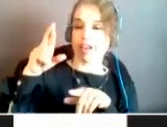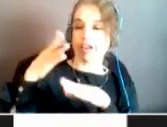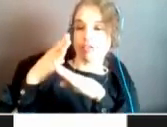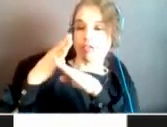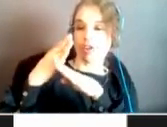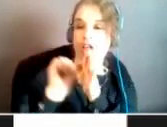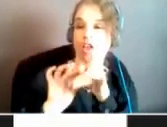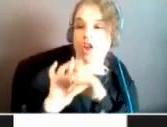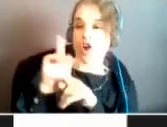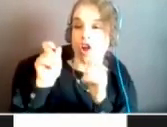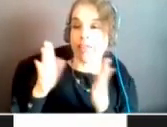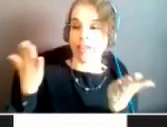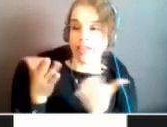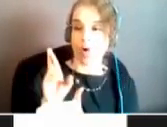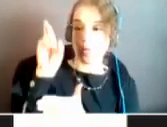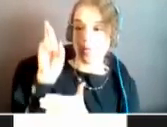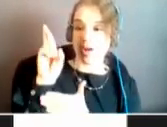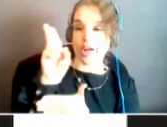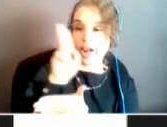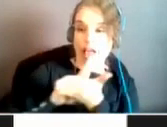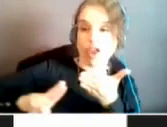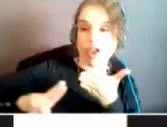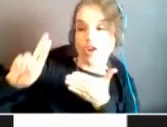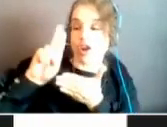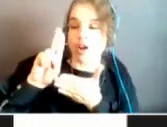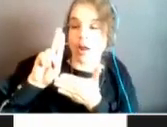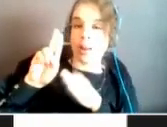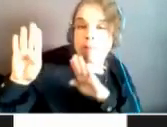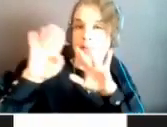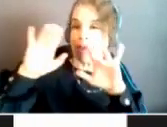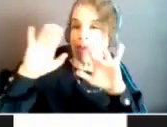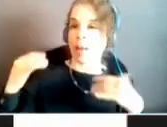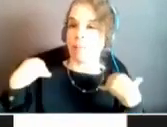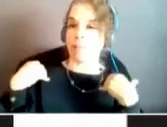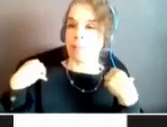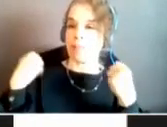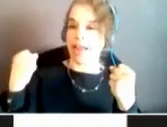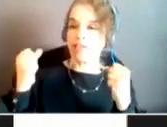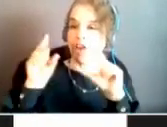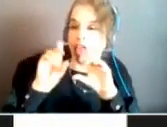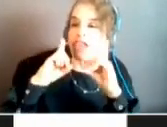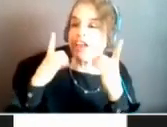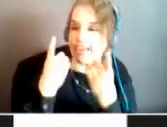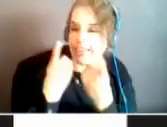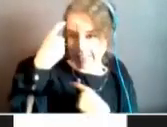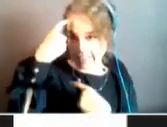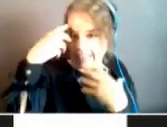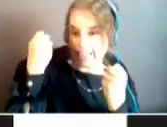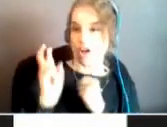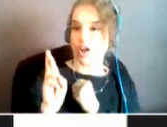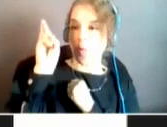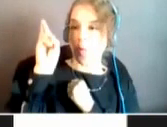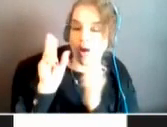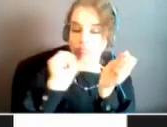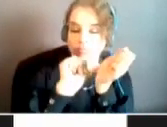and Early Intervention Manager here at Riverside University Health Systems Behavioral Health Department, and I am also one of the co-leads for our Riverside County